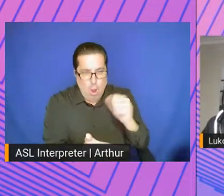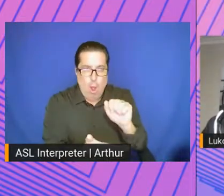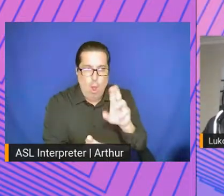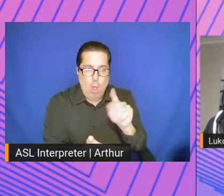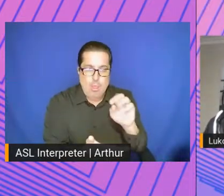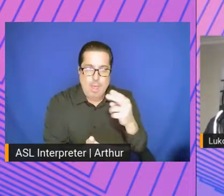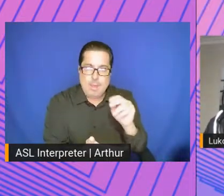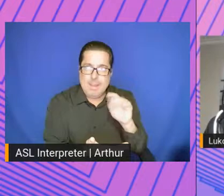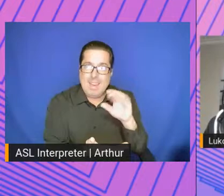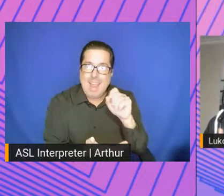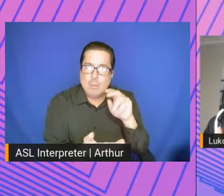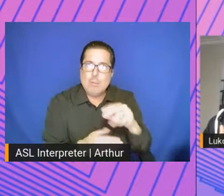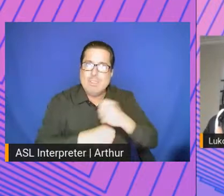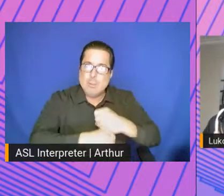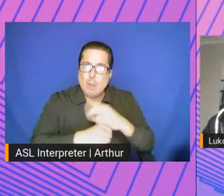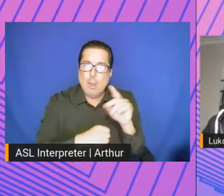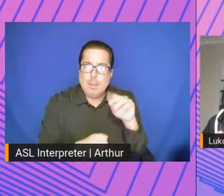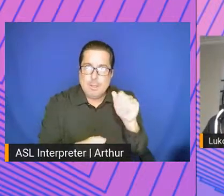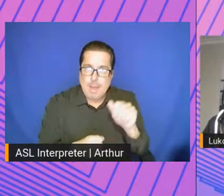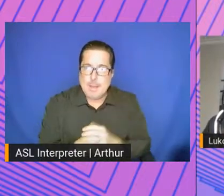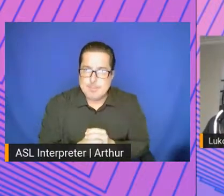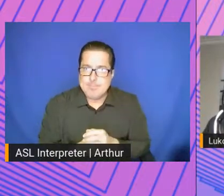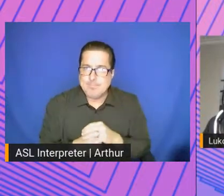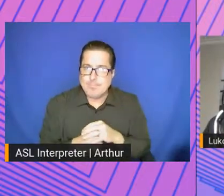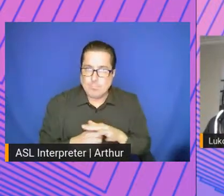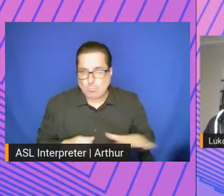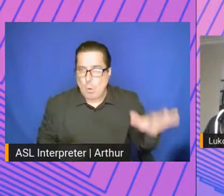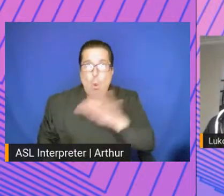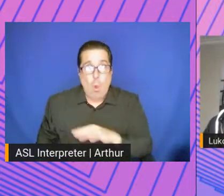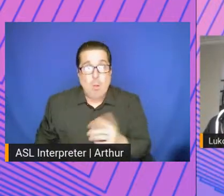in transit across the board, because as you probably picked this